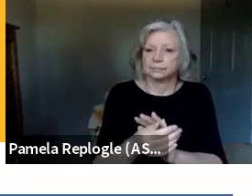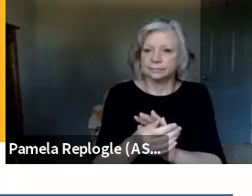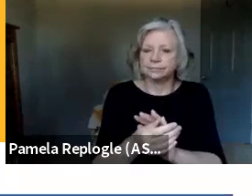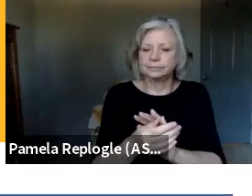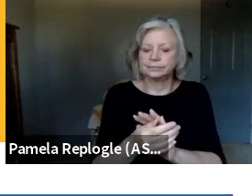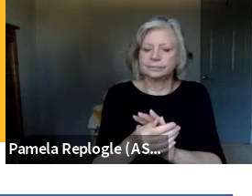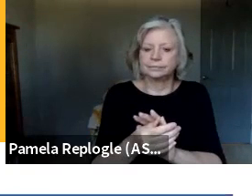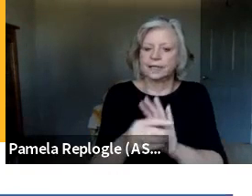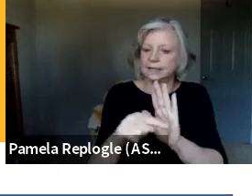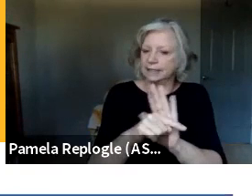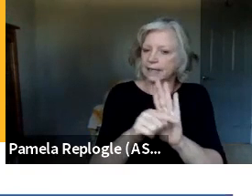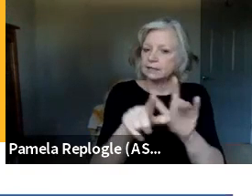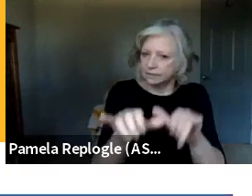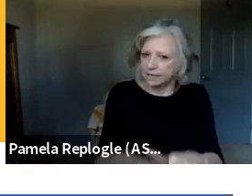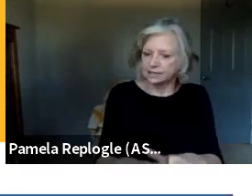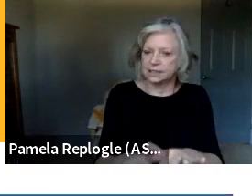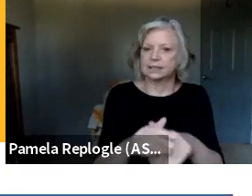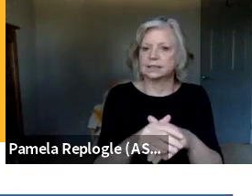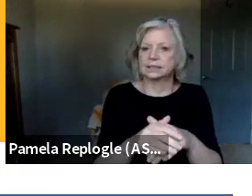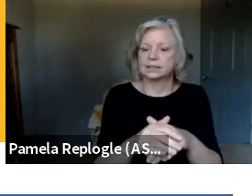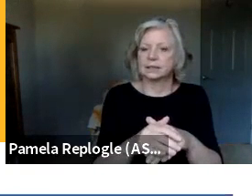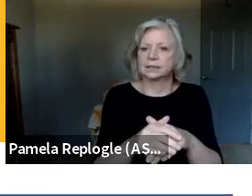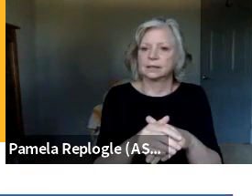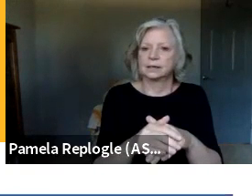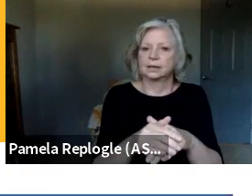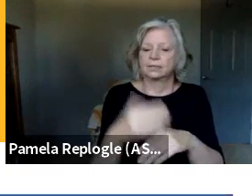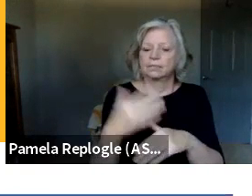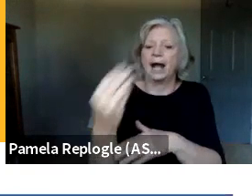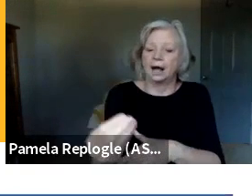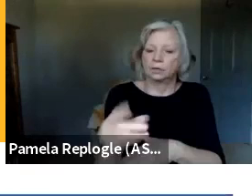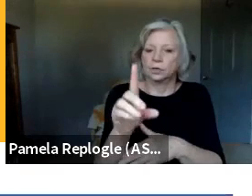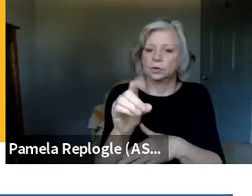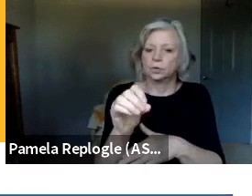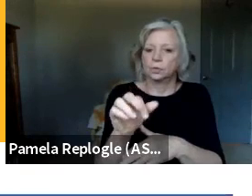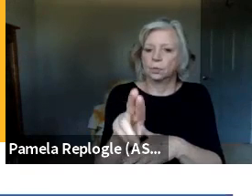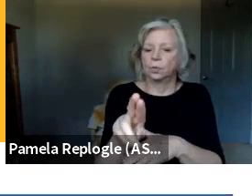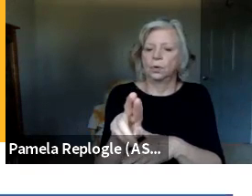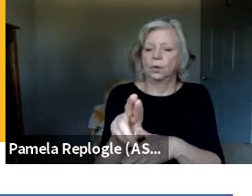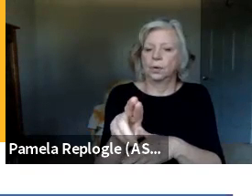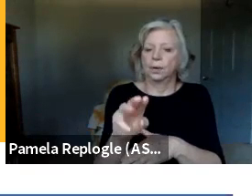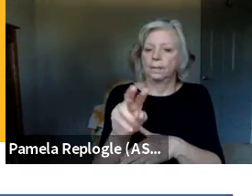is notified or noticed for outdoor mega events.